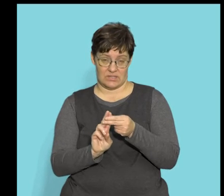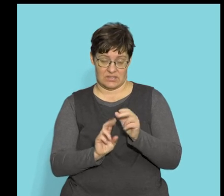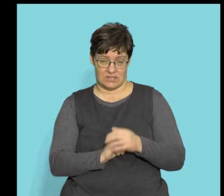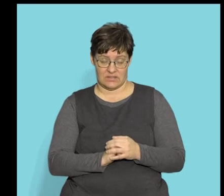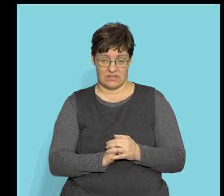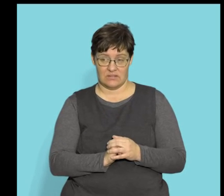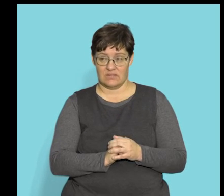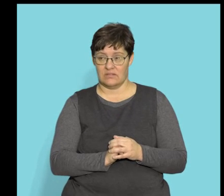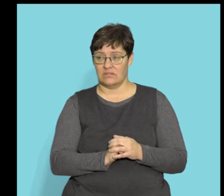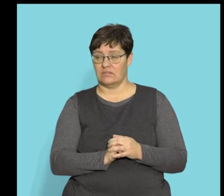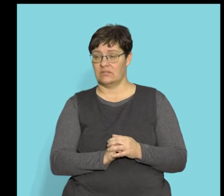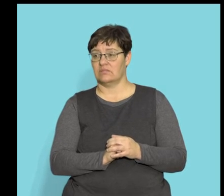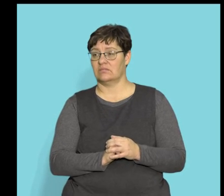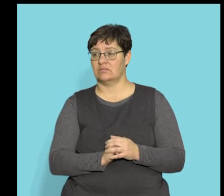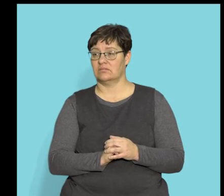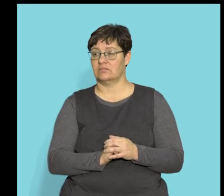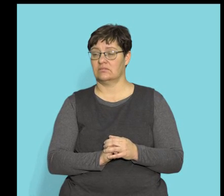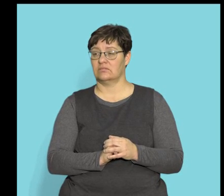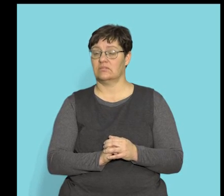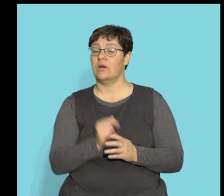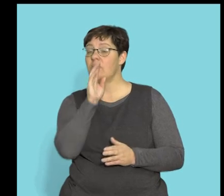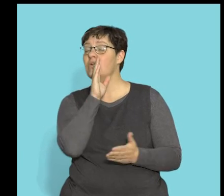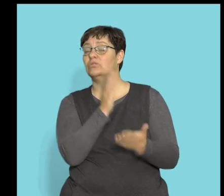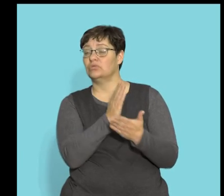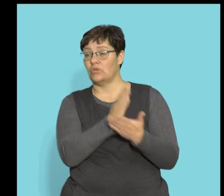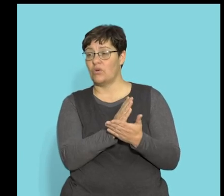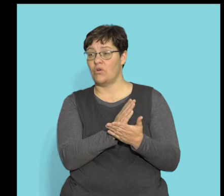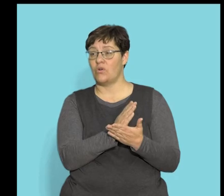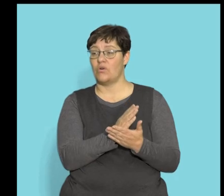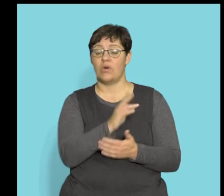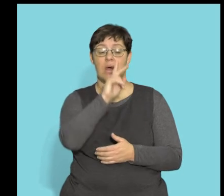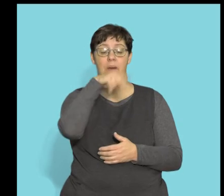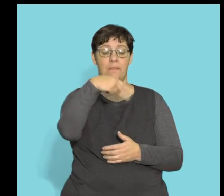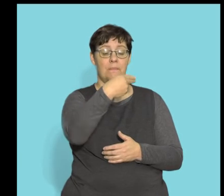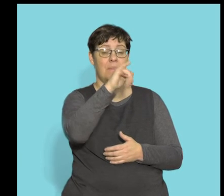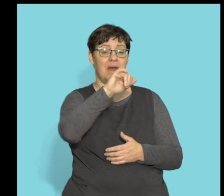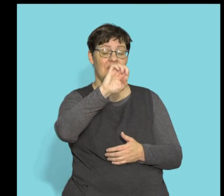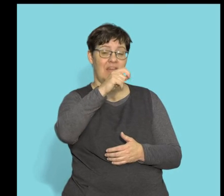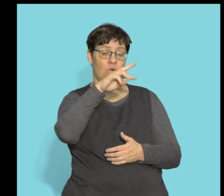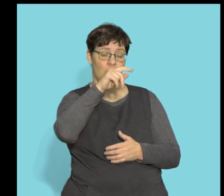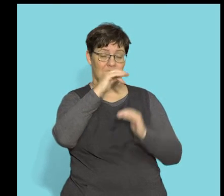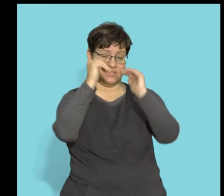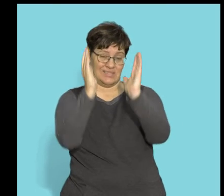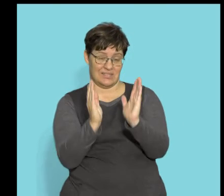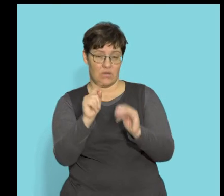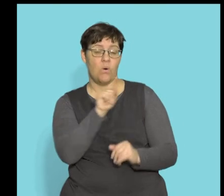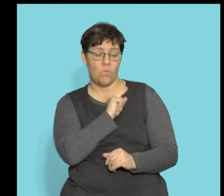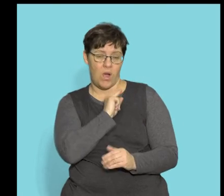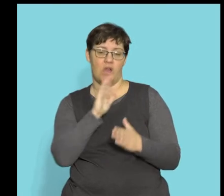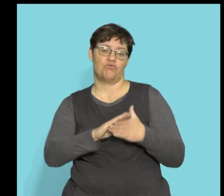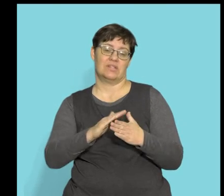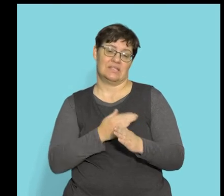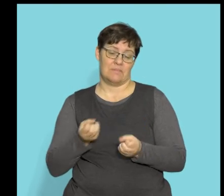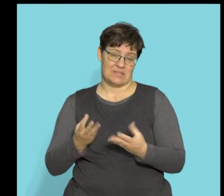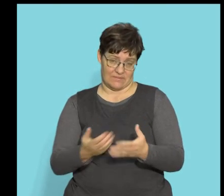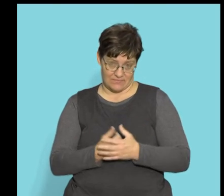12 units. So, just a note, please make sure over here that you write Pythagoras' name in brackets, because we